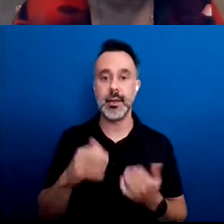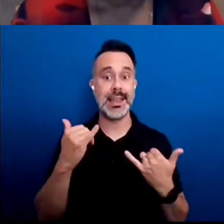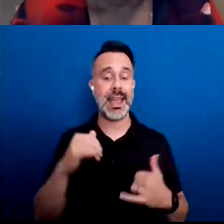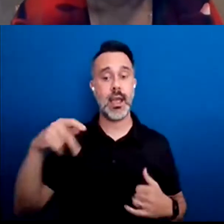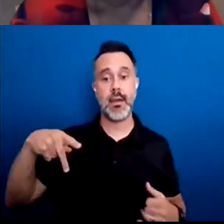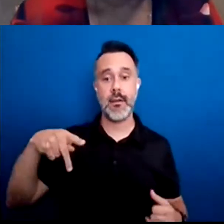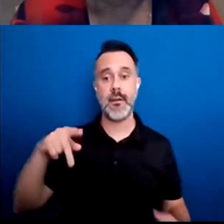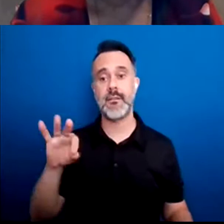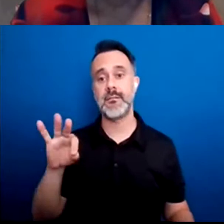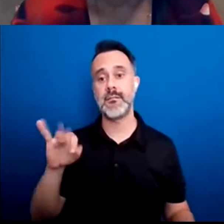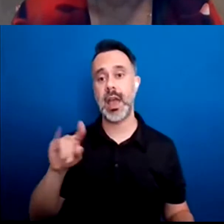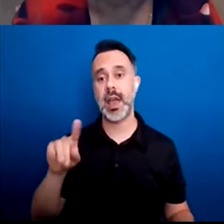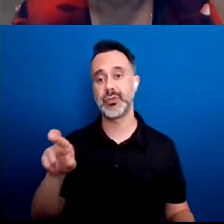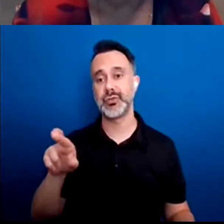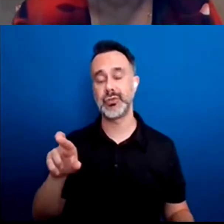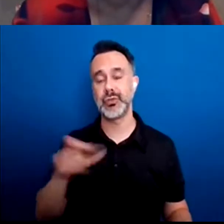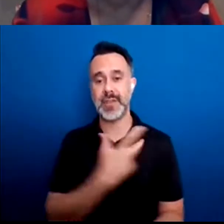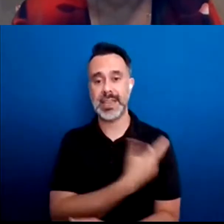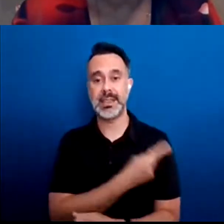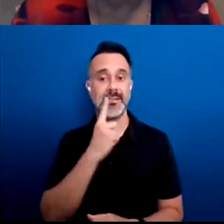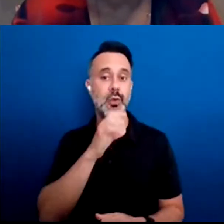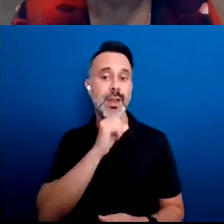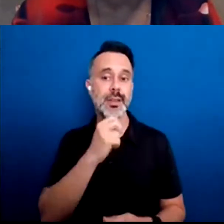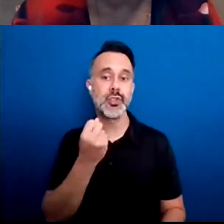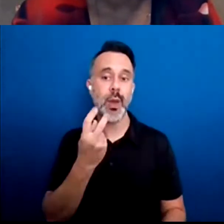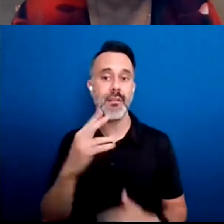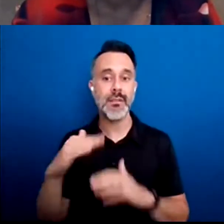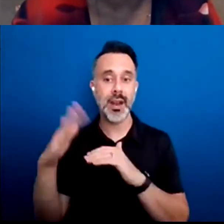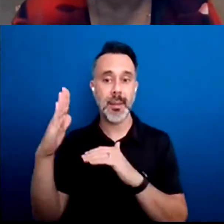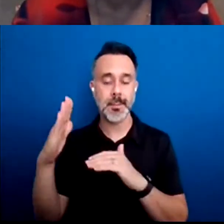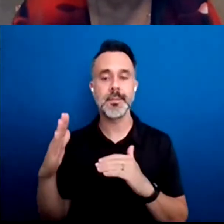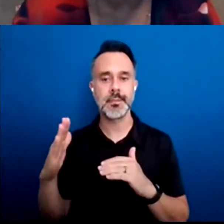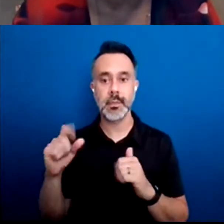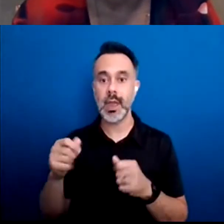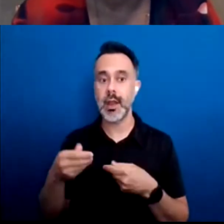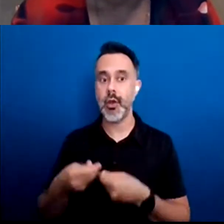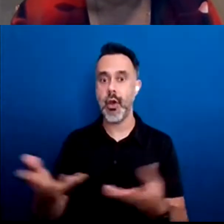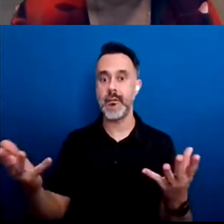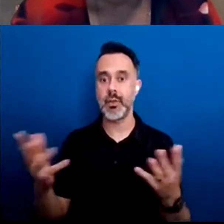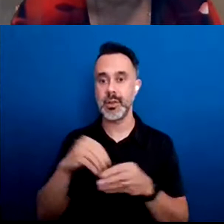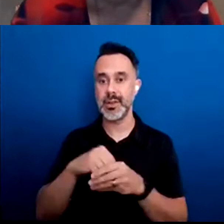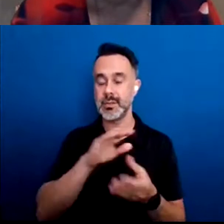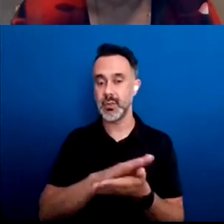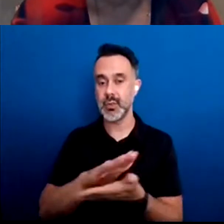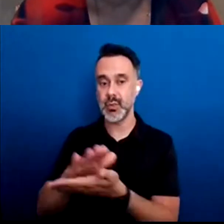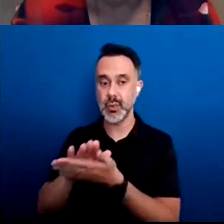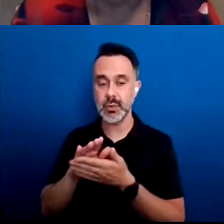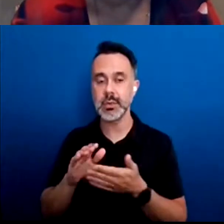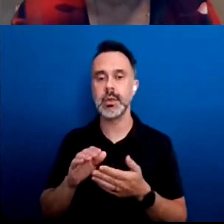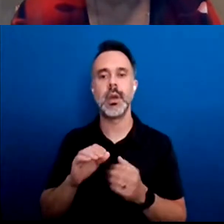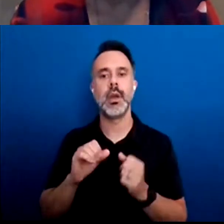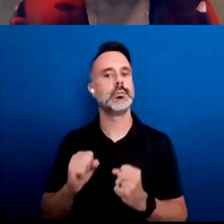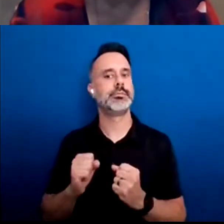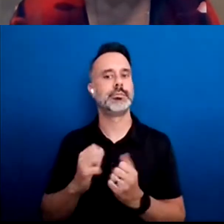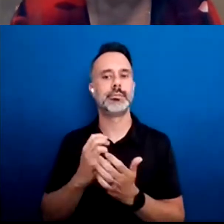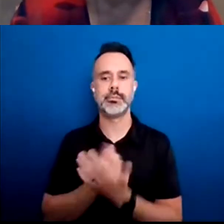vaccine for ages 12 and up, being able to offer it in more of the schools. And when we have